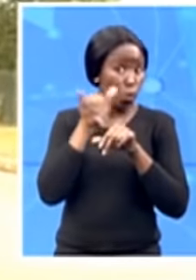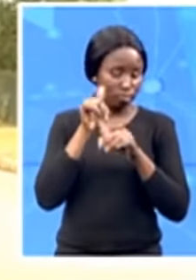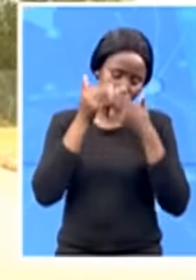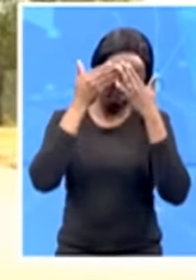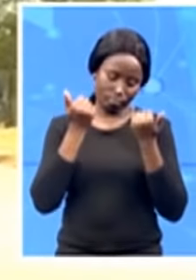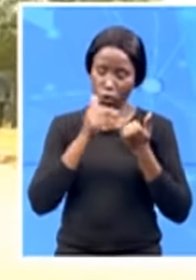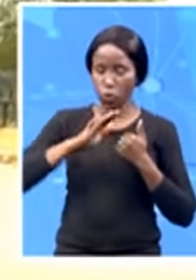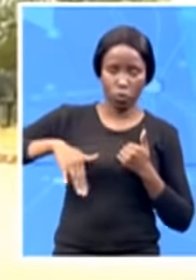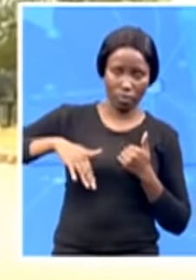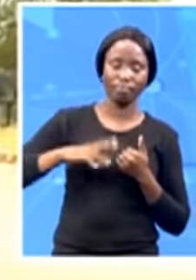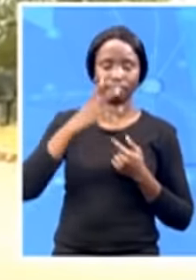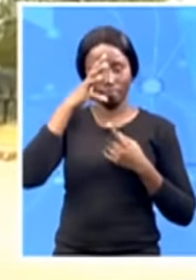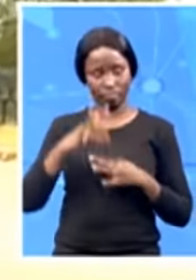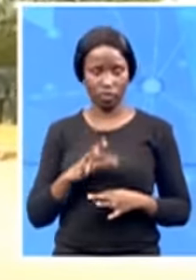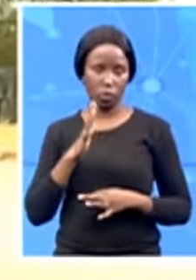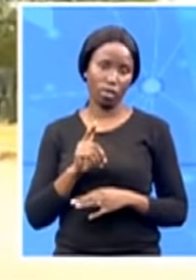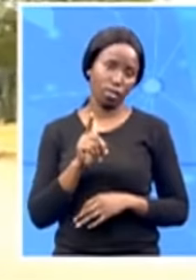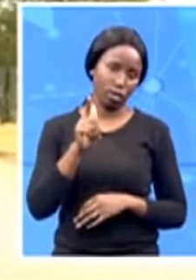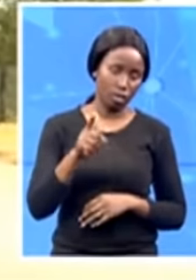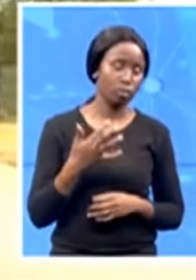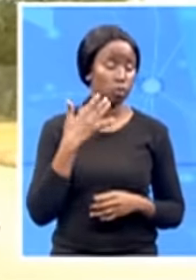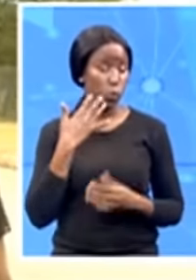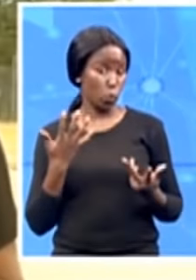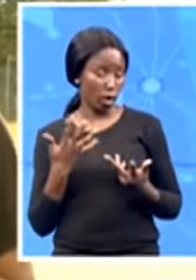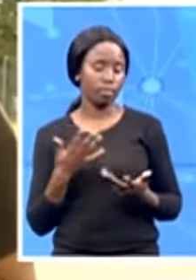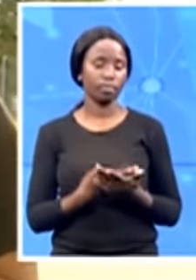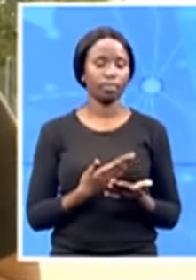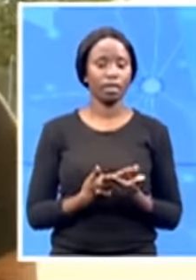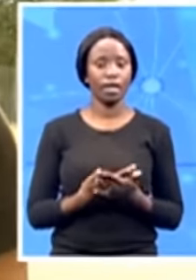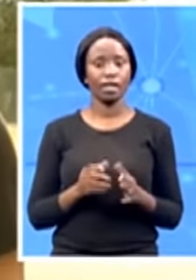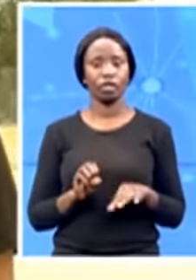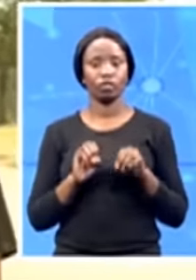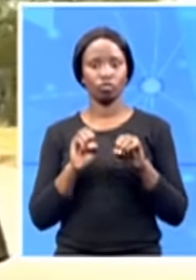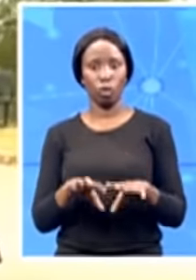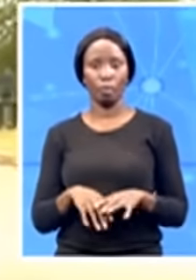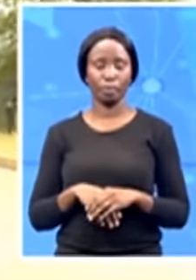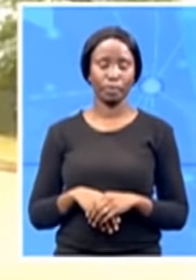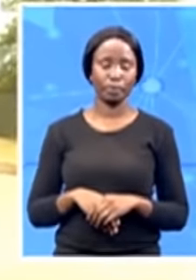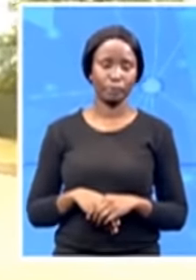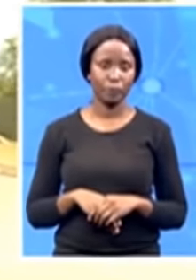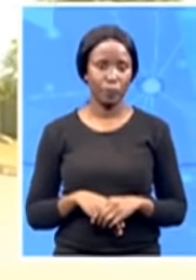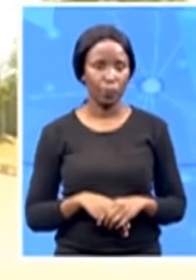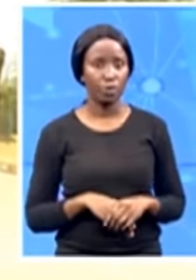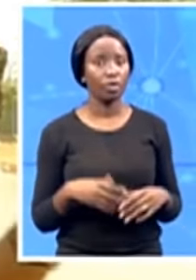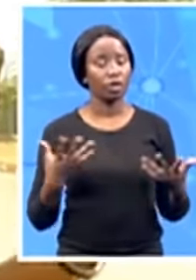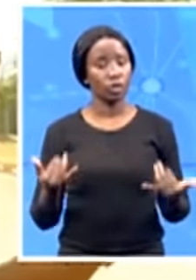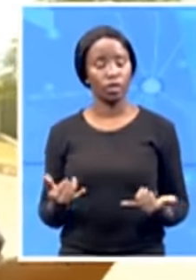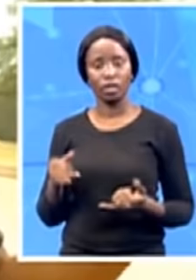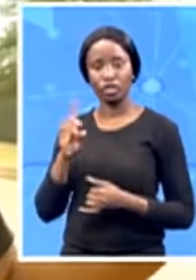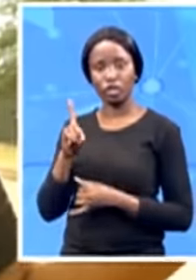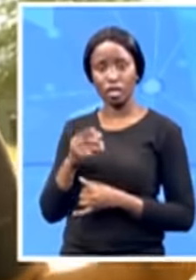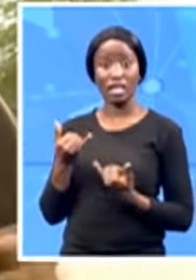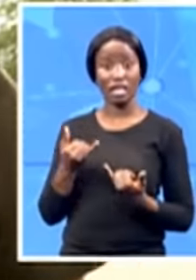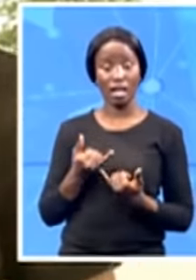he will send his prison term. So there's very, very quiet at the moment, as I was saying, aside